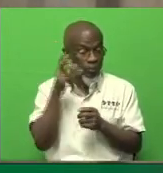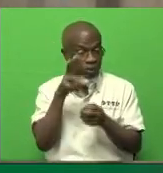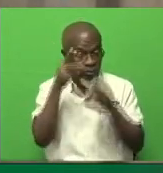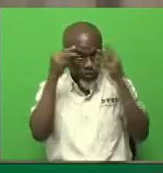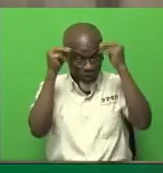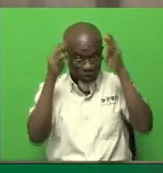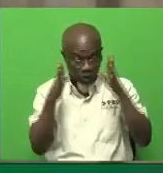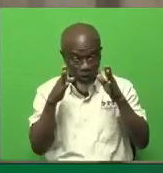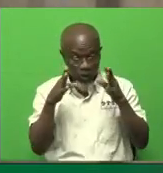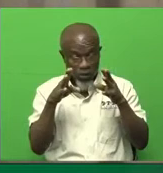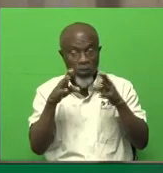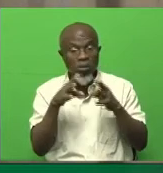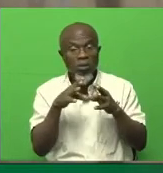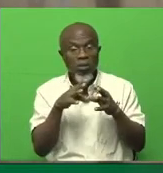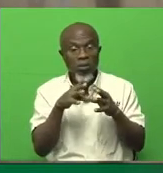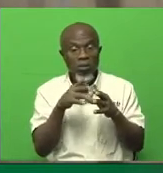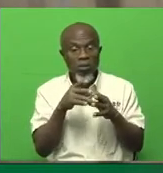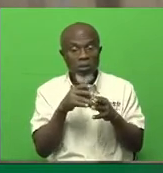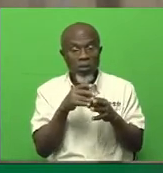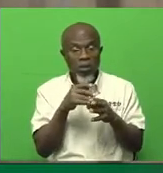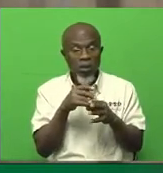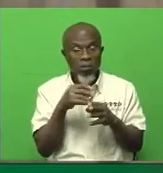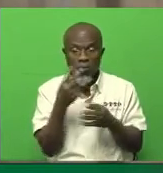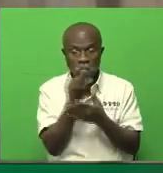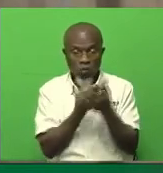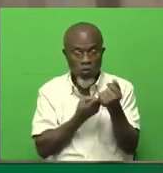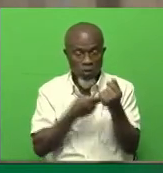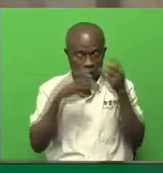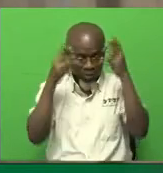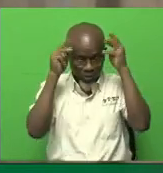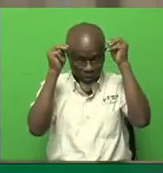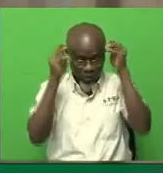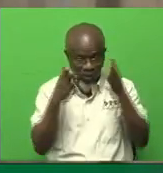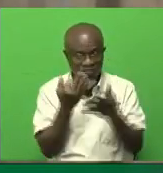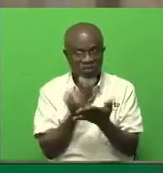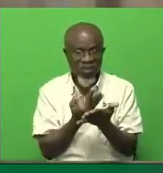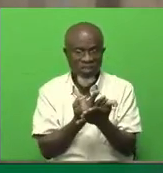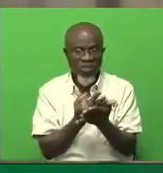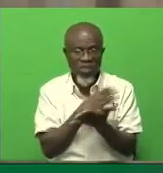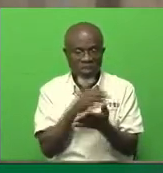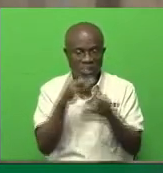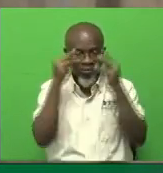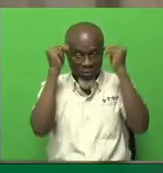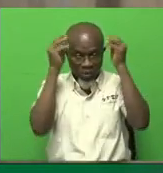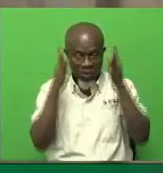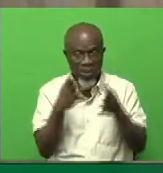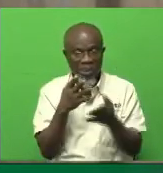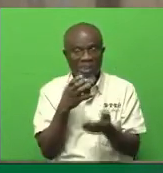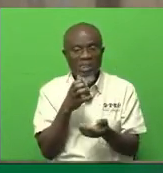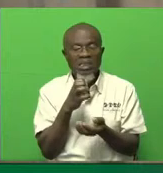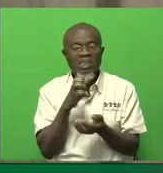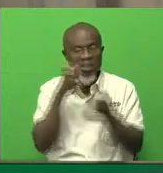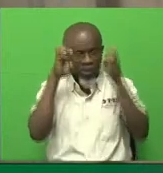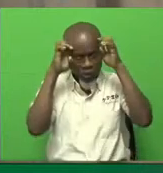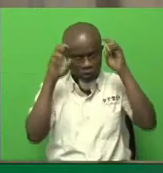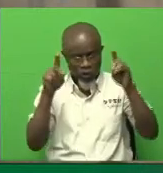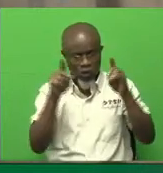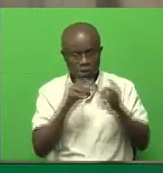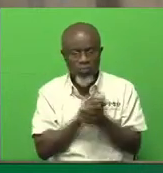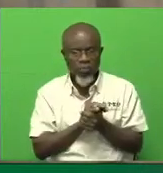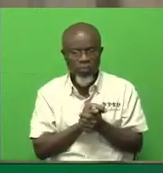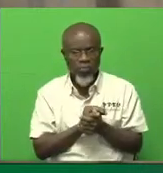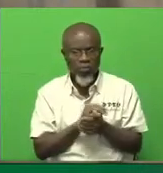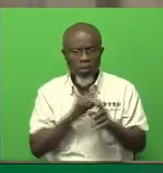I minister of an answer is the two that there will be but let's let's ground it on what happened this